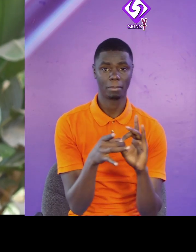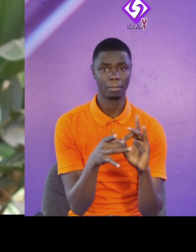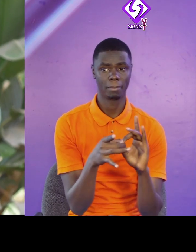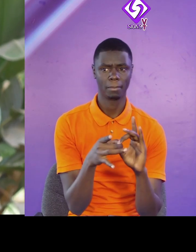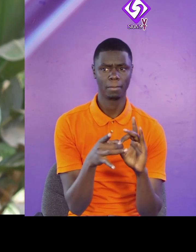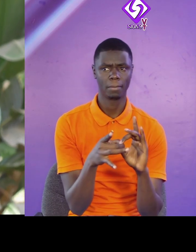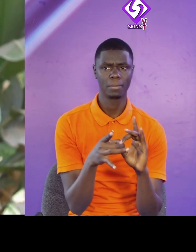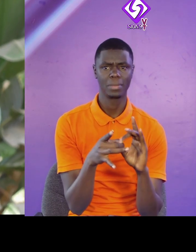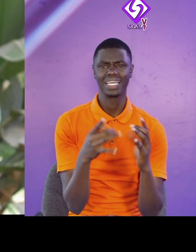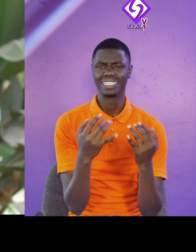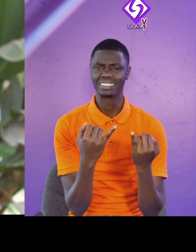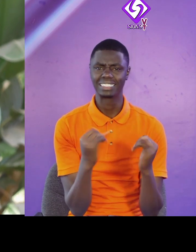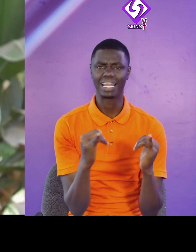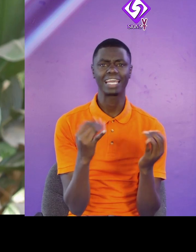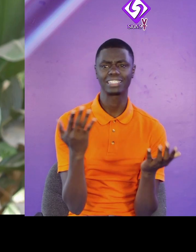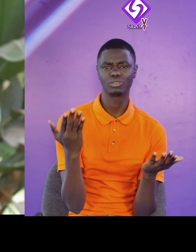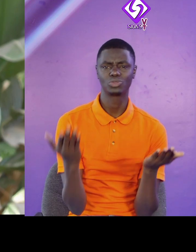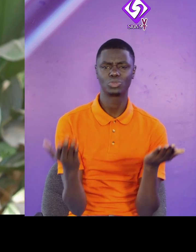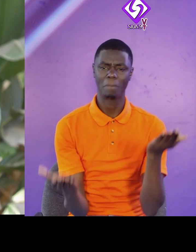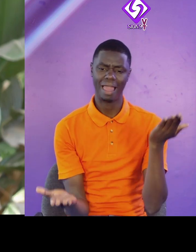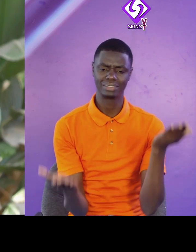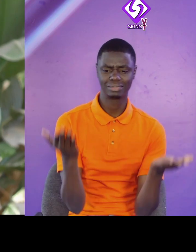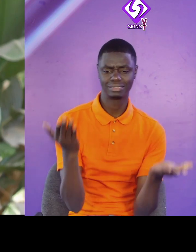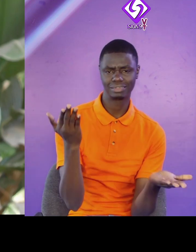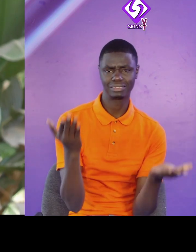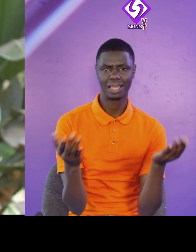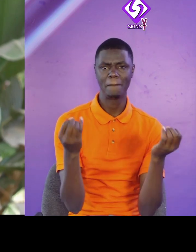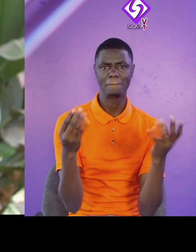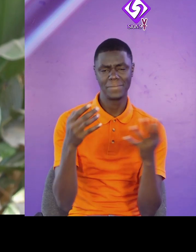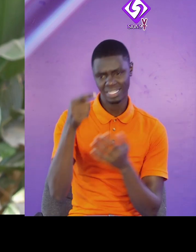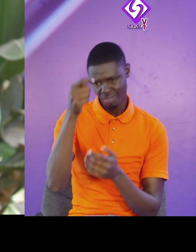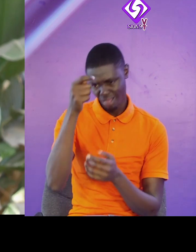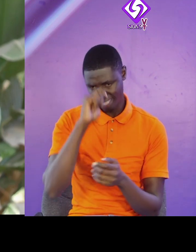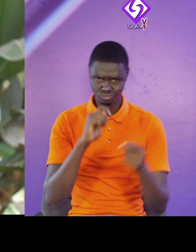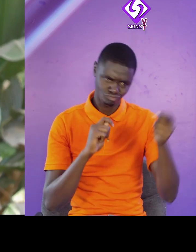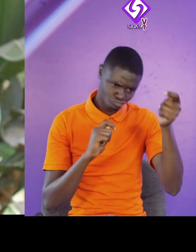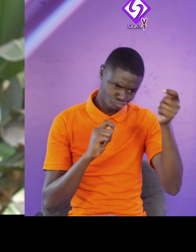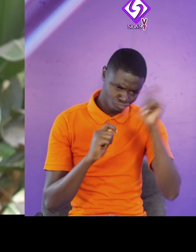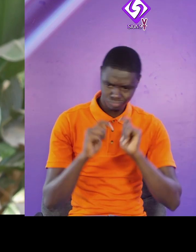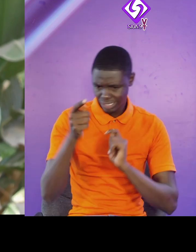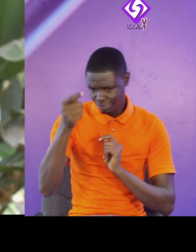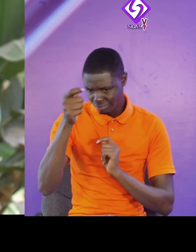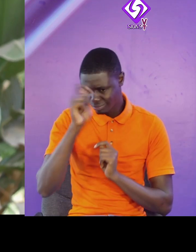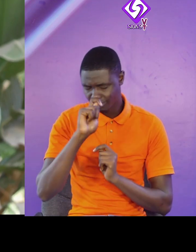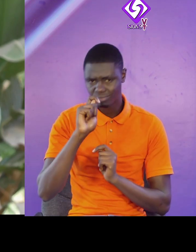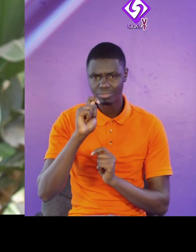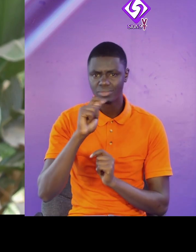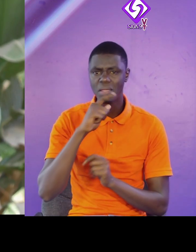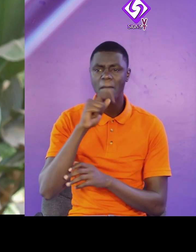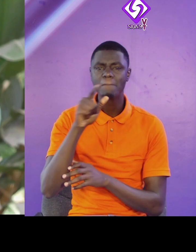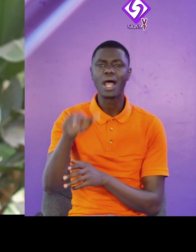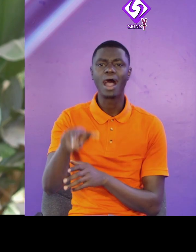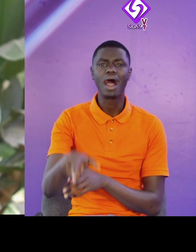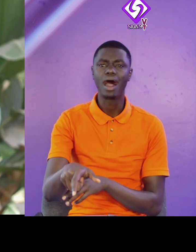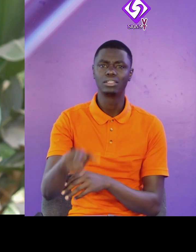to juggle these many hats, which tends to be what a man is supposed to do